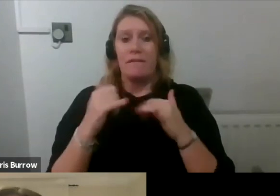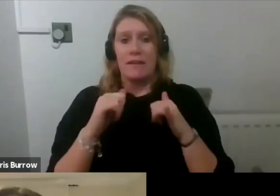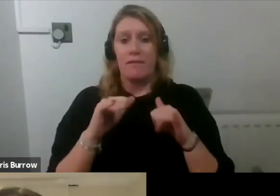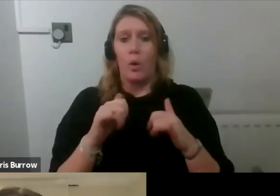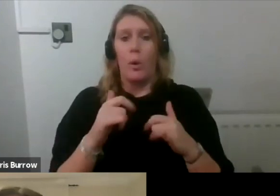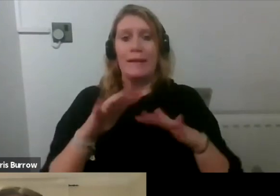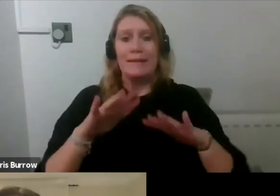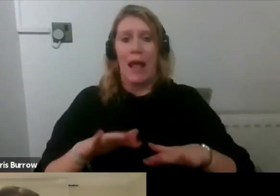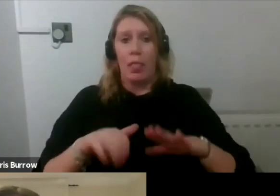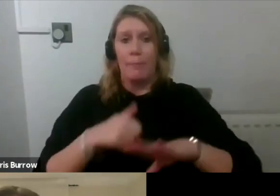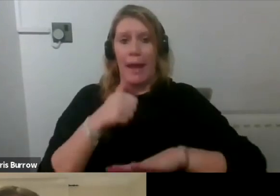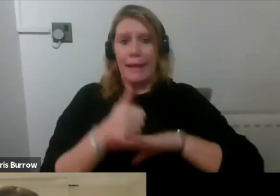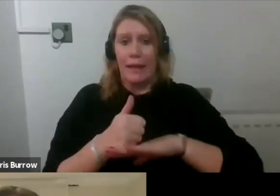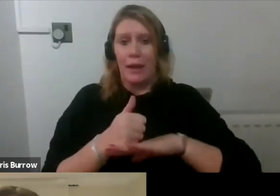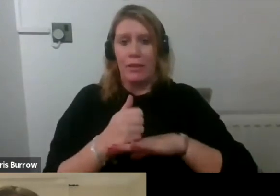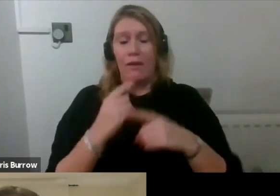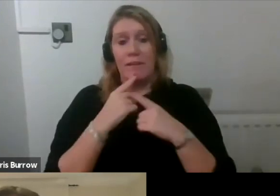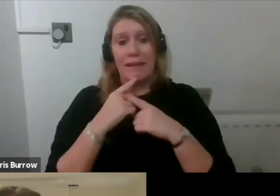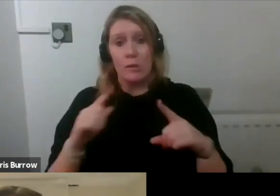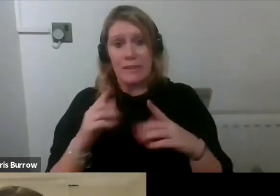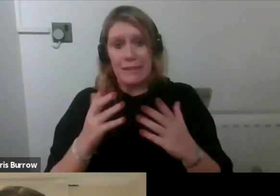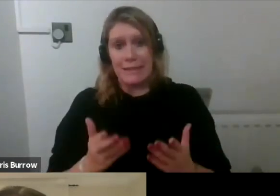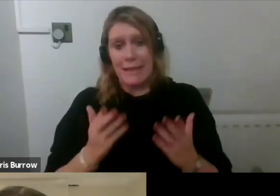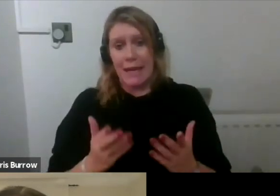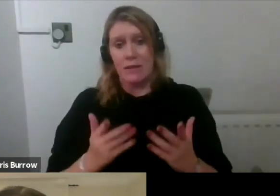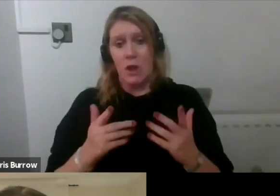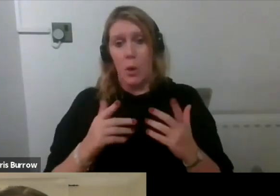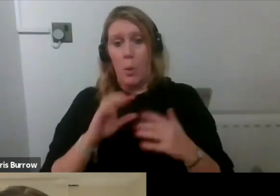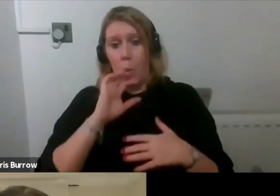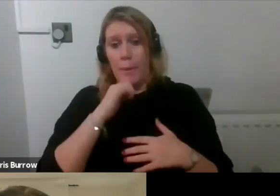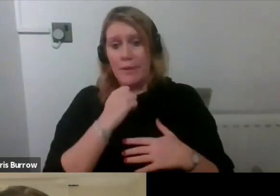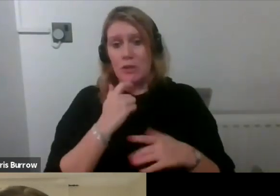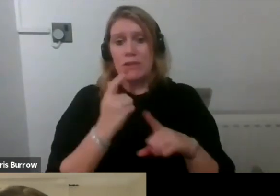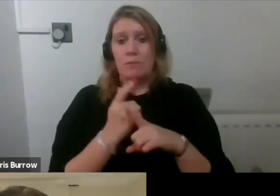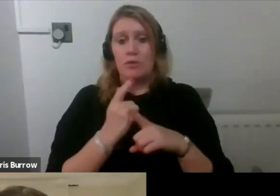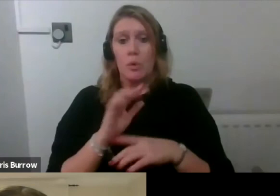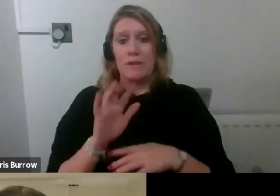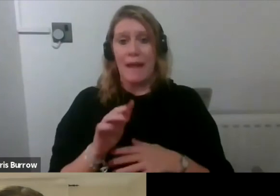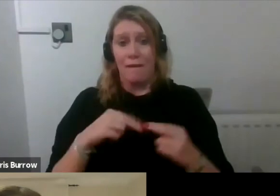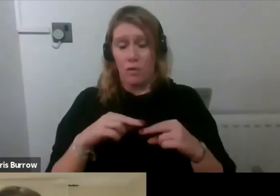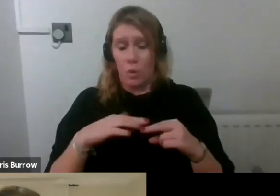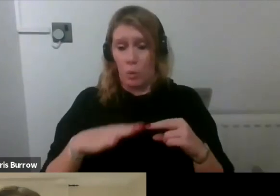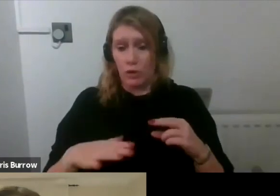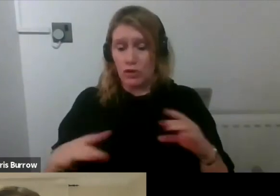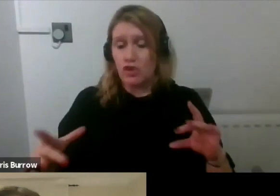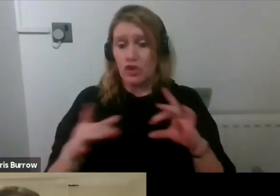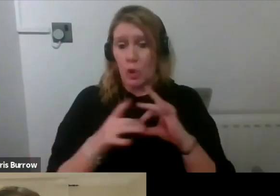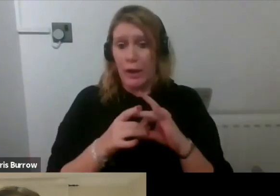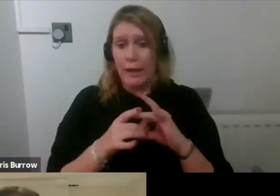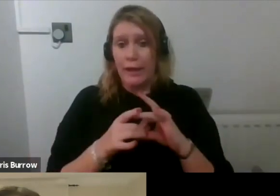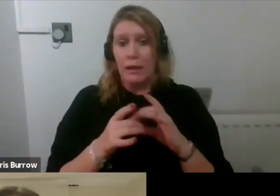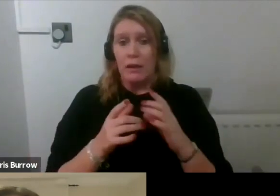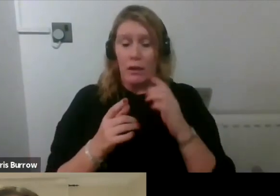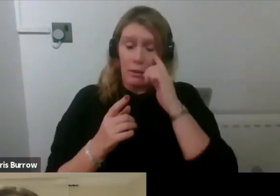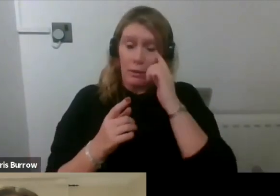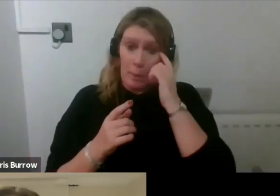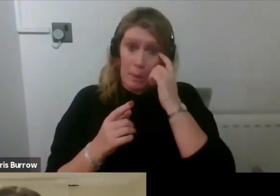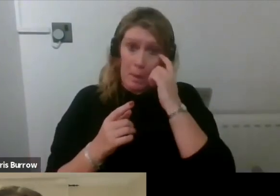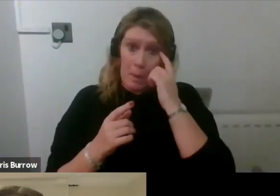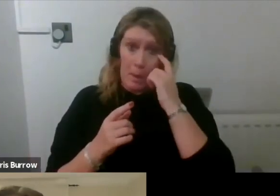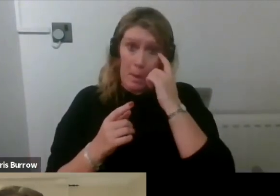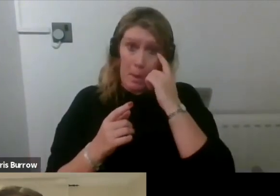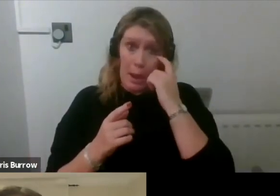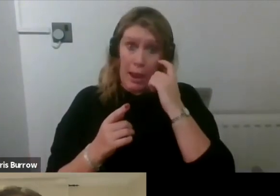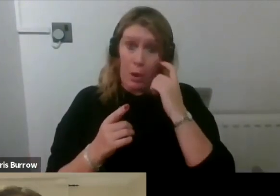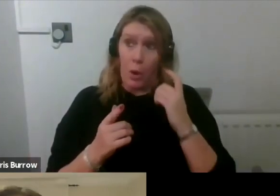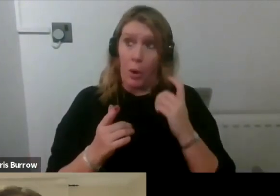So I'm going to be doing a couple of talks there as well. So if you would like to come along and engage more with that and maybe go away and digest it